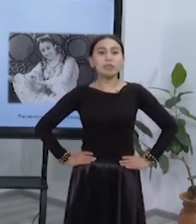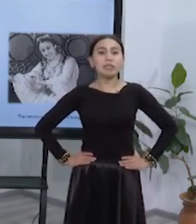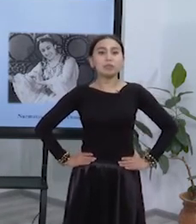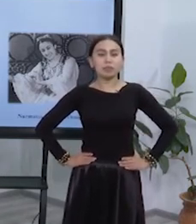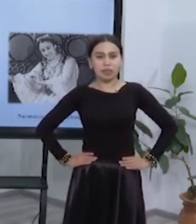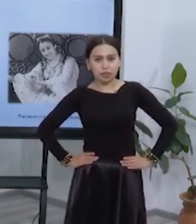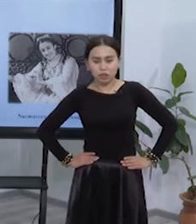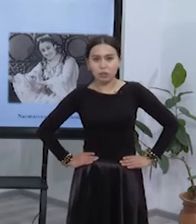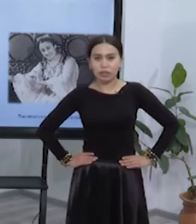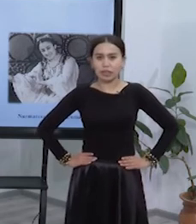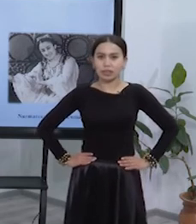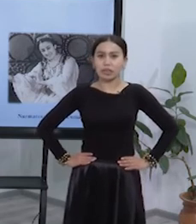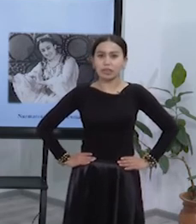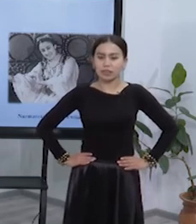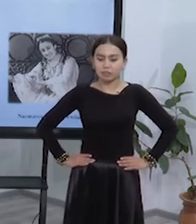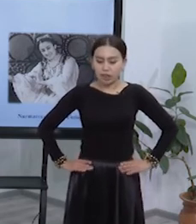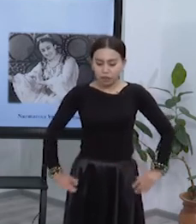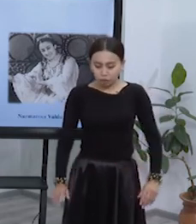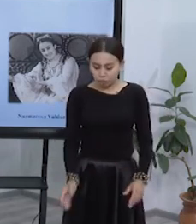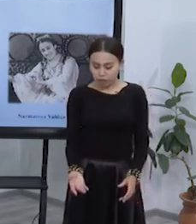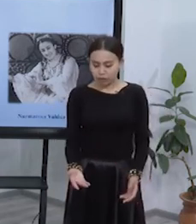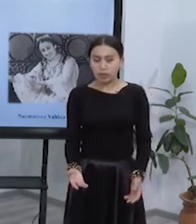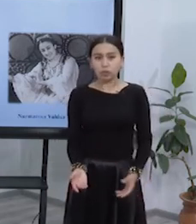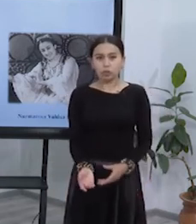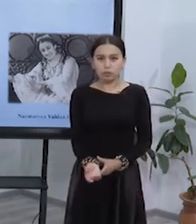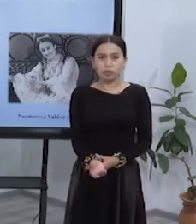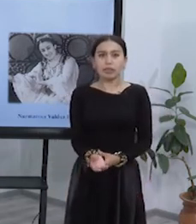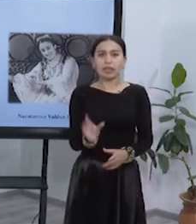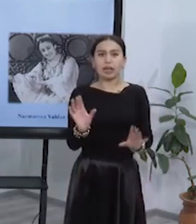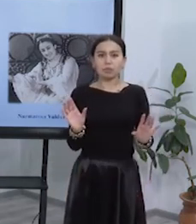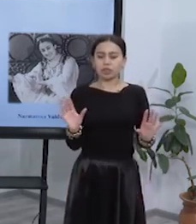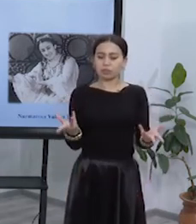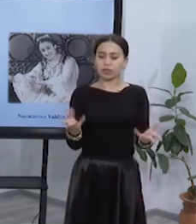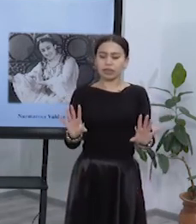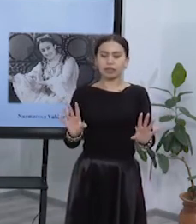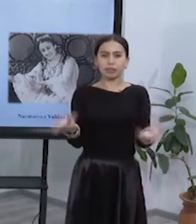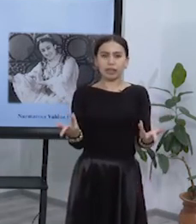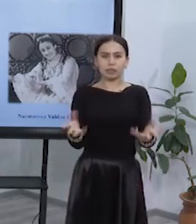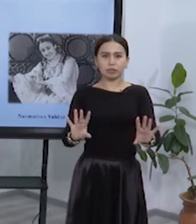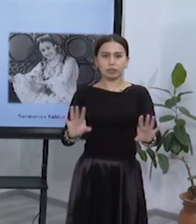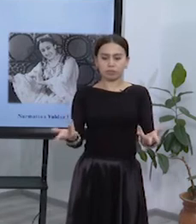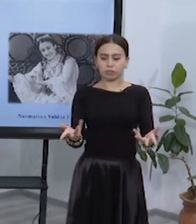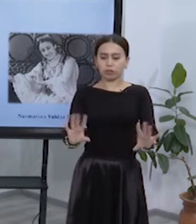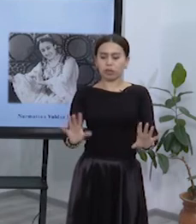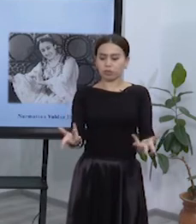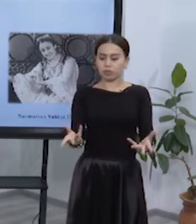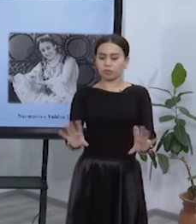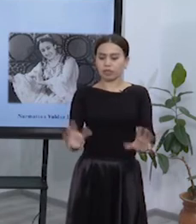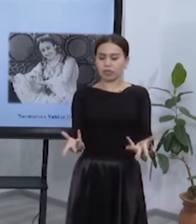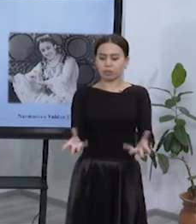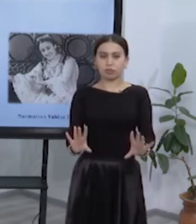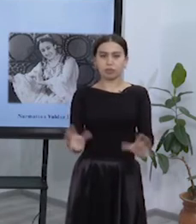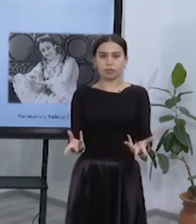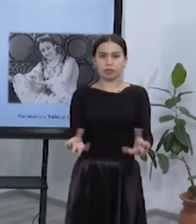Demak, bu bizda birinchi qo'l harakatlari edi. Bu yerda xuddi lampochka buragandek qattiq